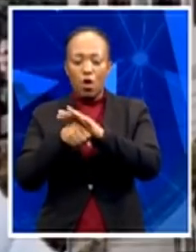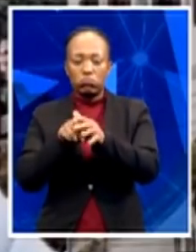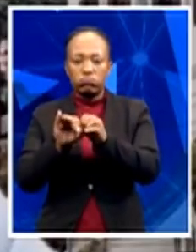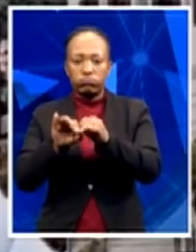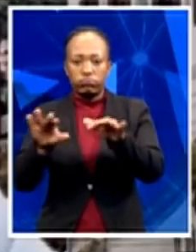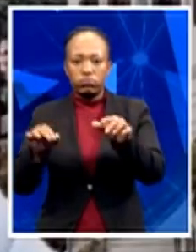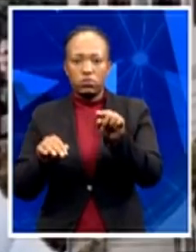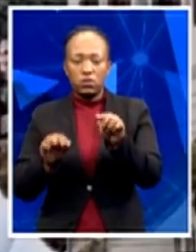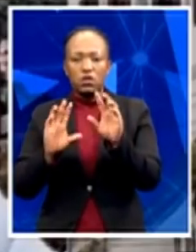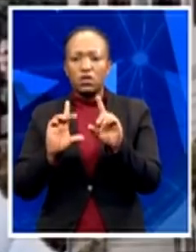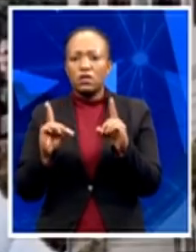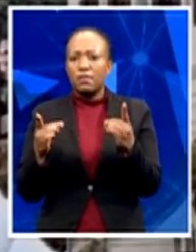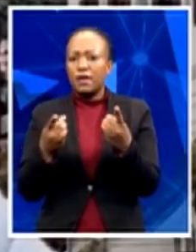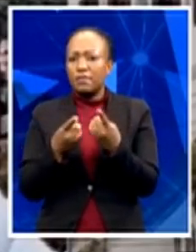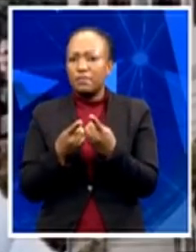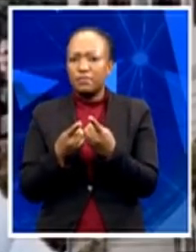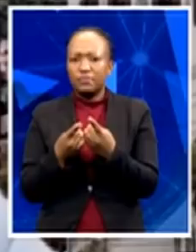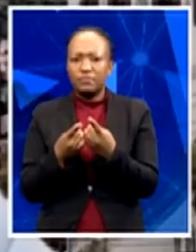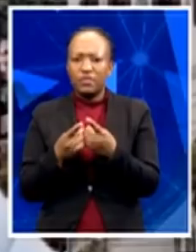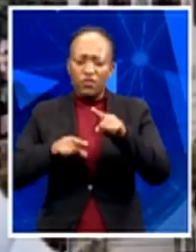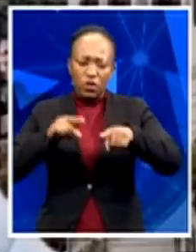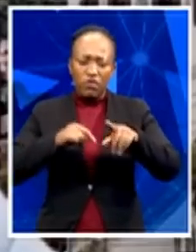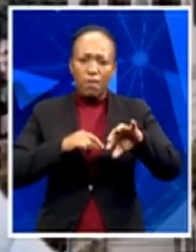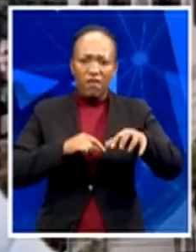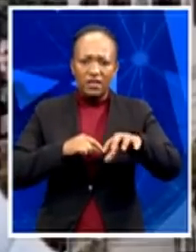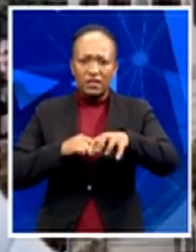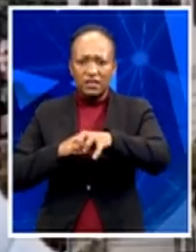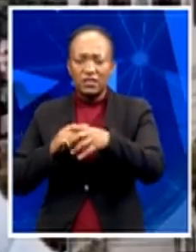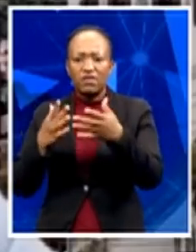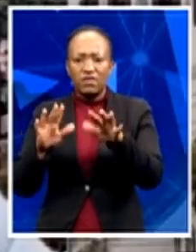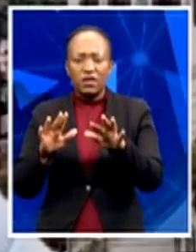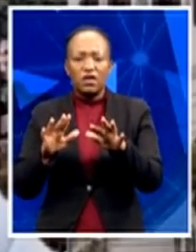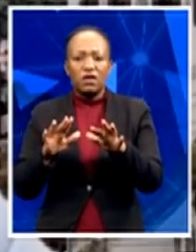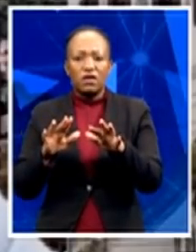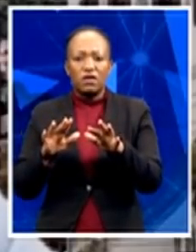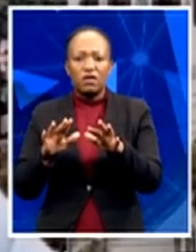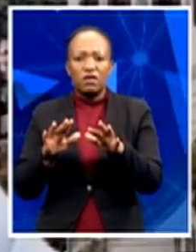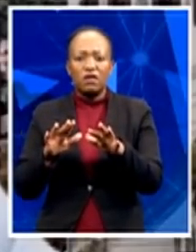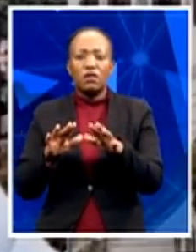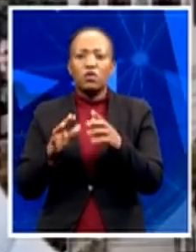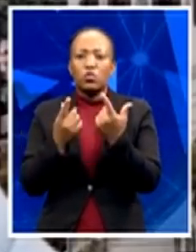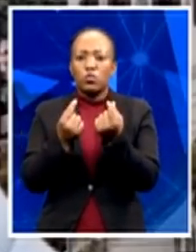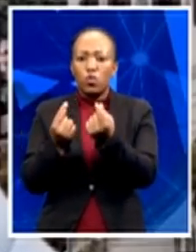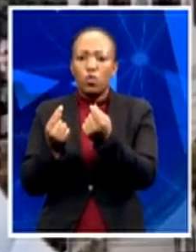various provinces tried to went from home to home to conduct screenings in communities.